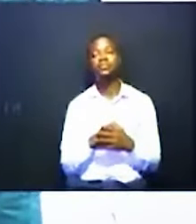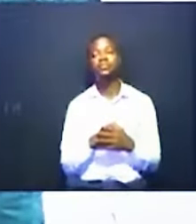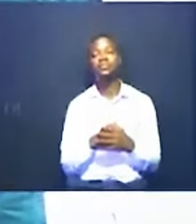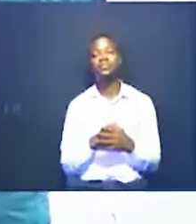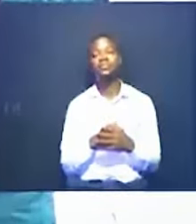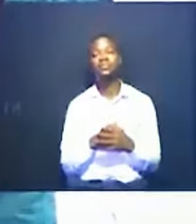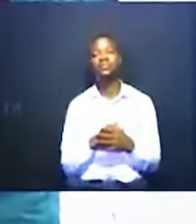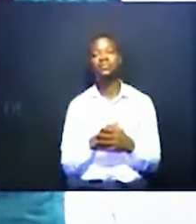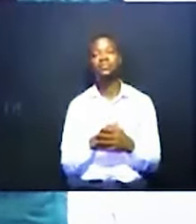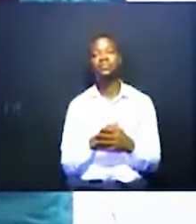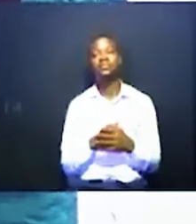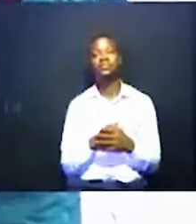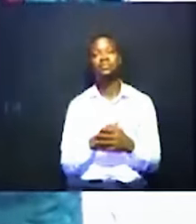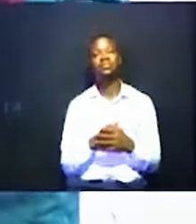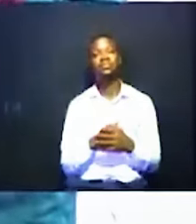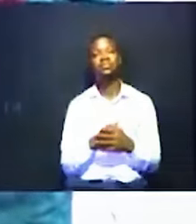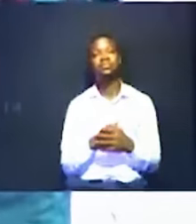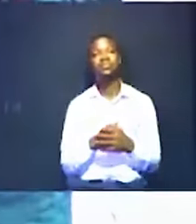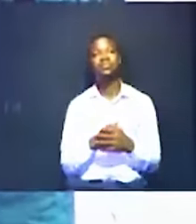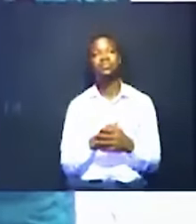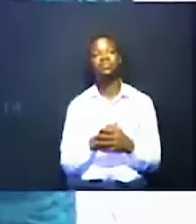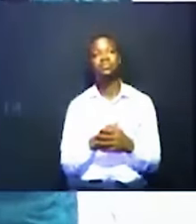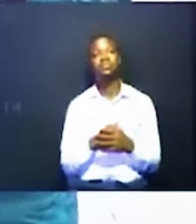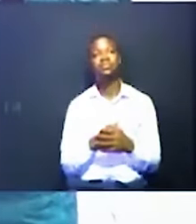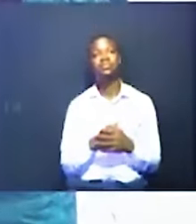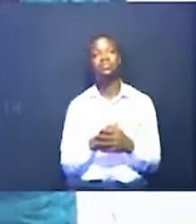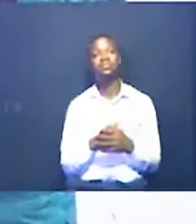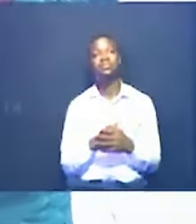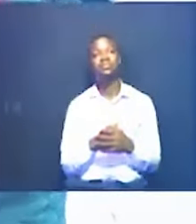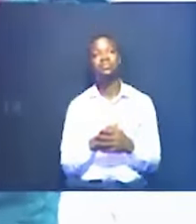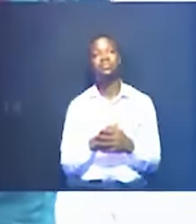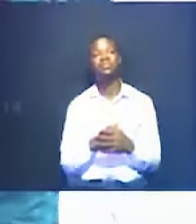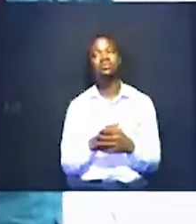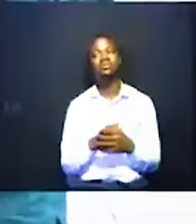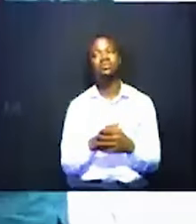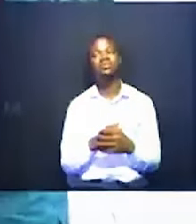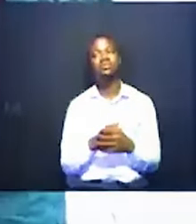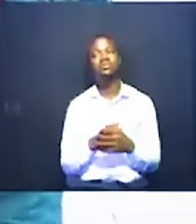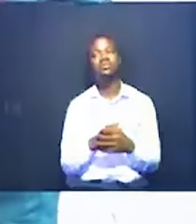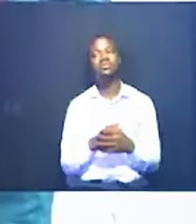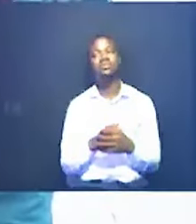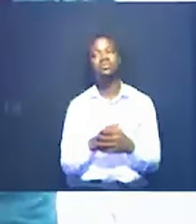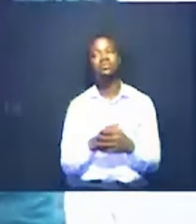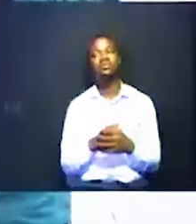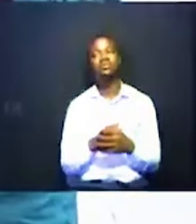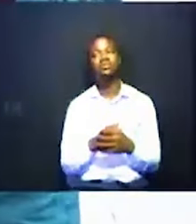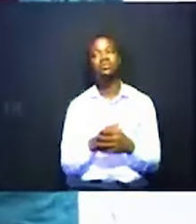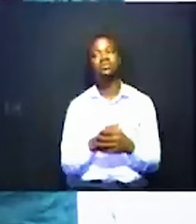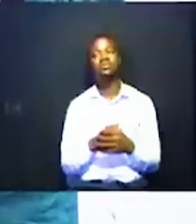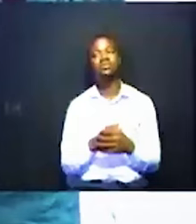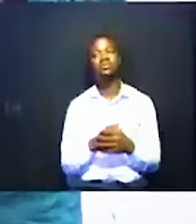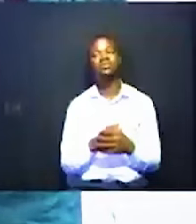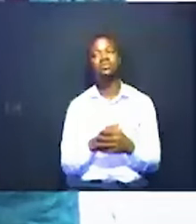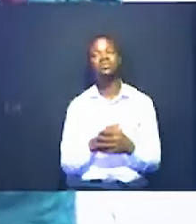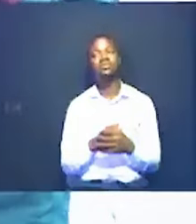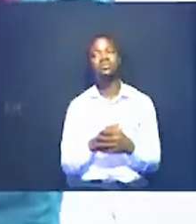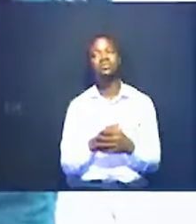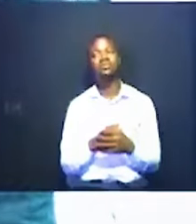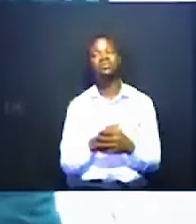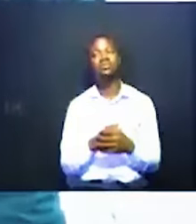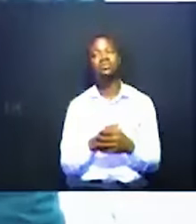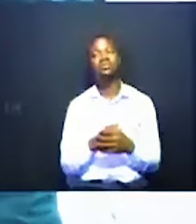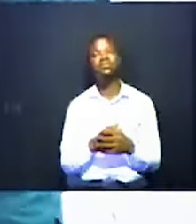aba onyankopon enchen na wenya boni fache ene ejapade won a wode gia wajime